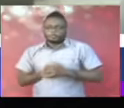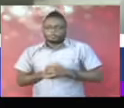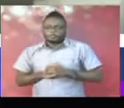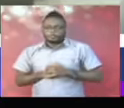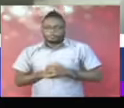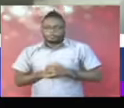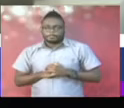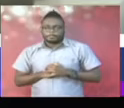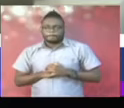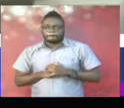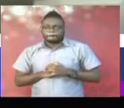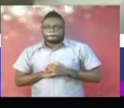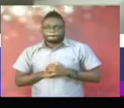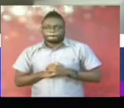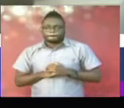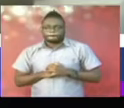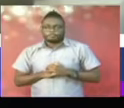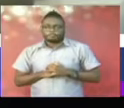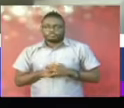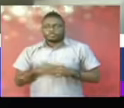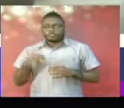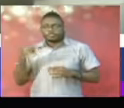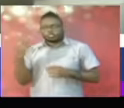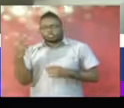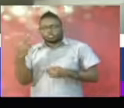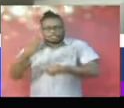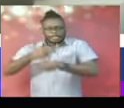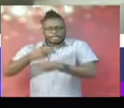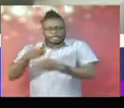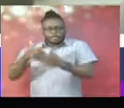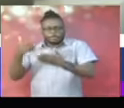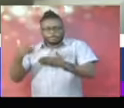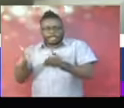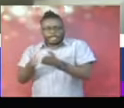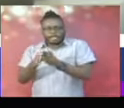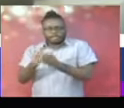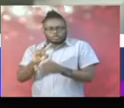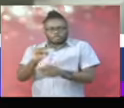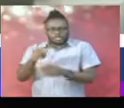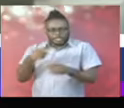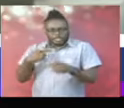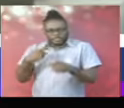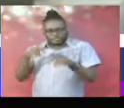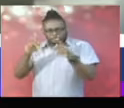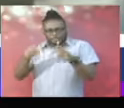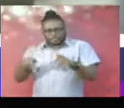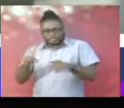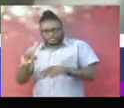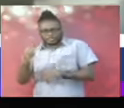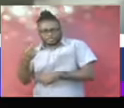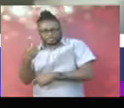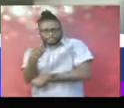question. They said if a person received their first dose of the AstraZeneca, and